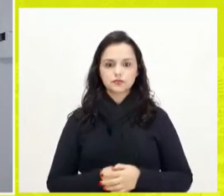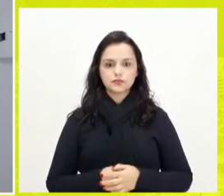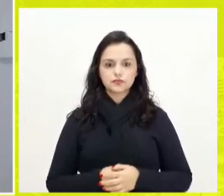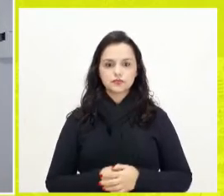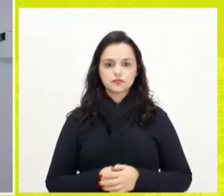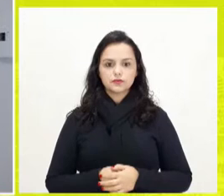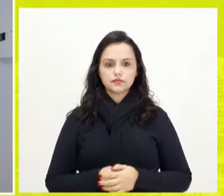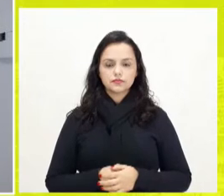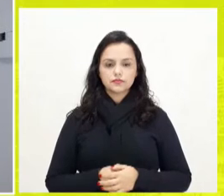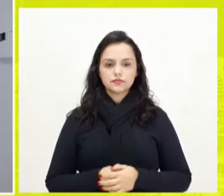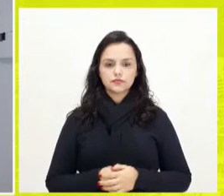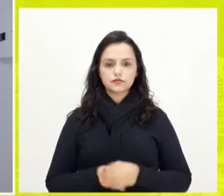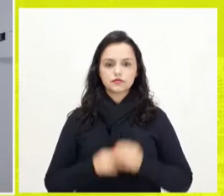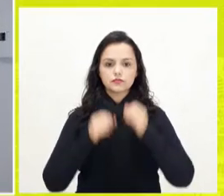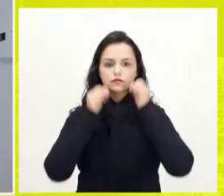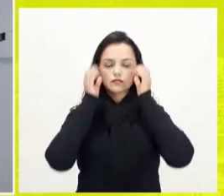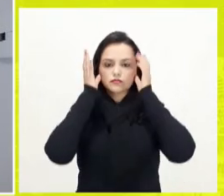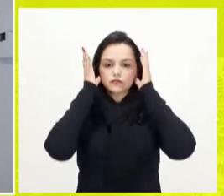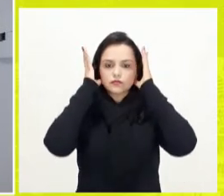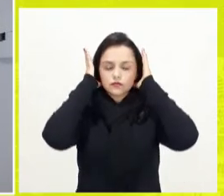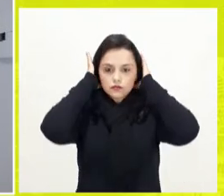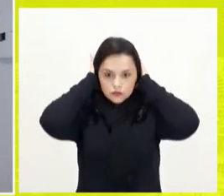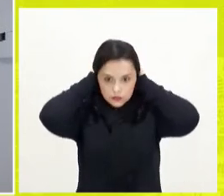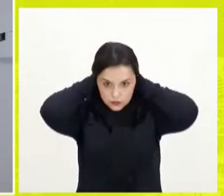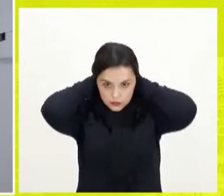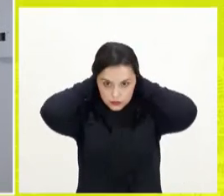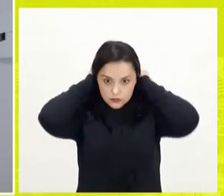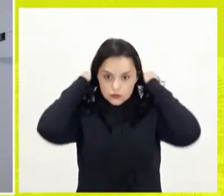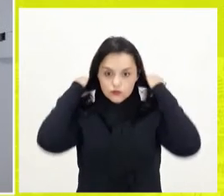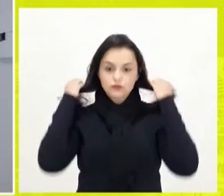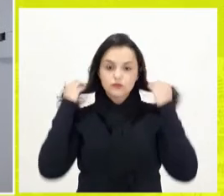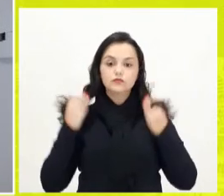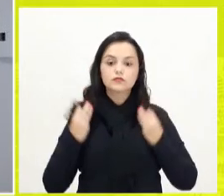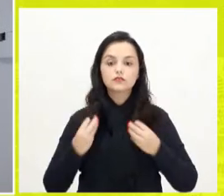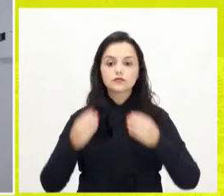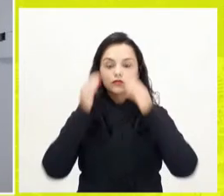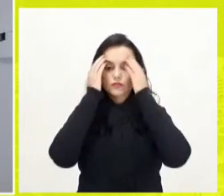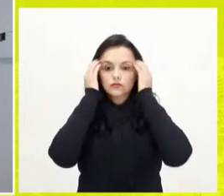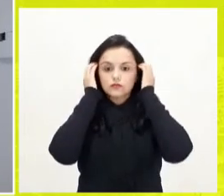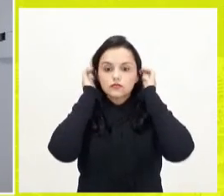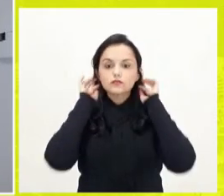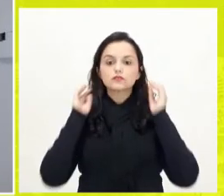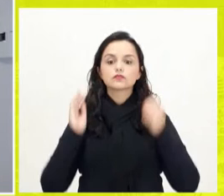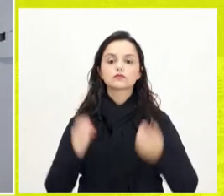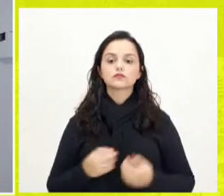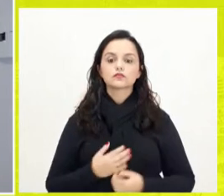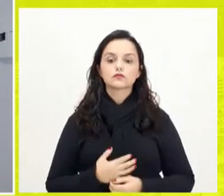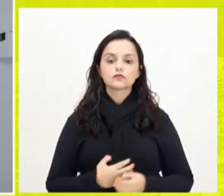just a moment please be waiting for the sound